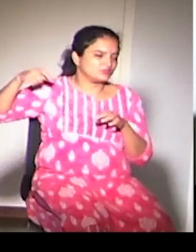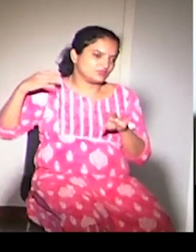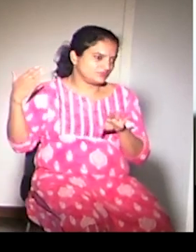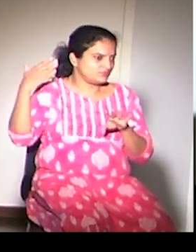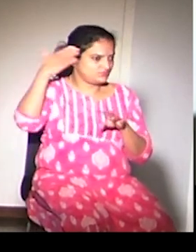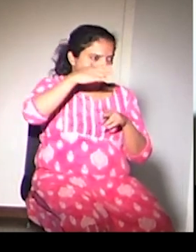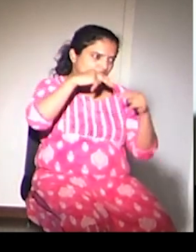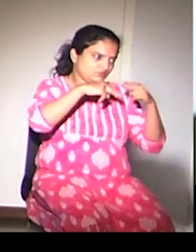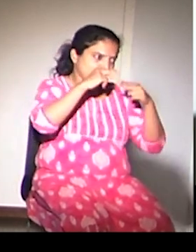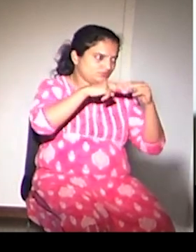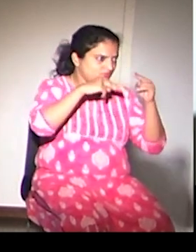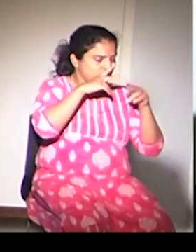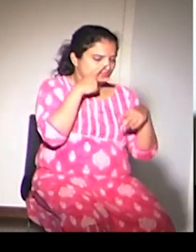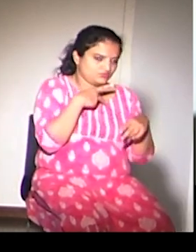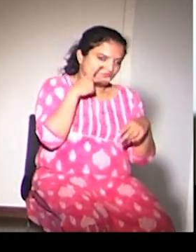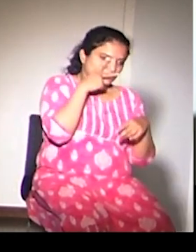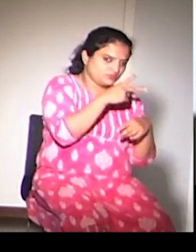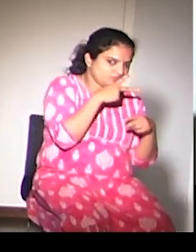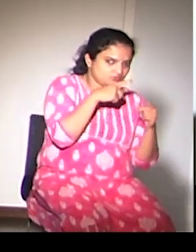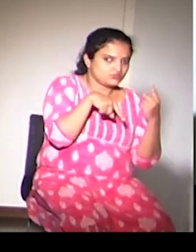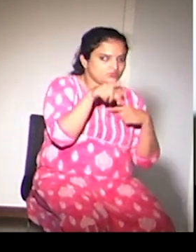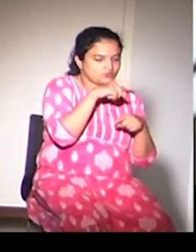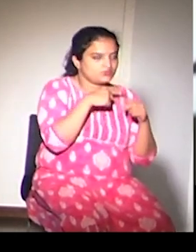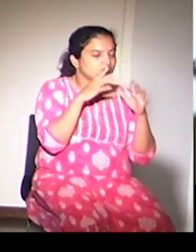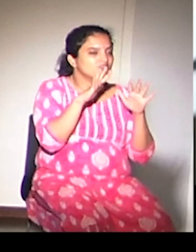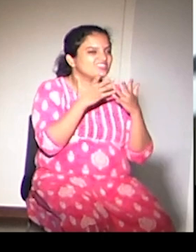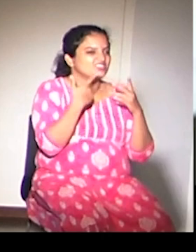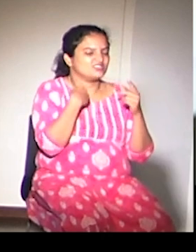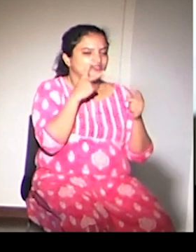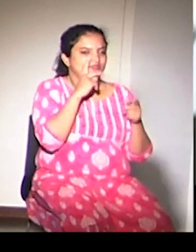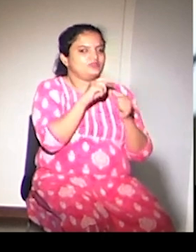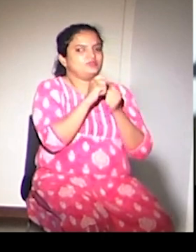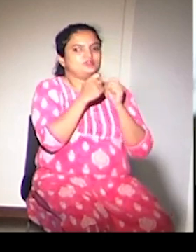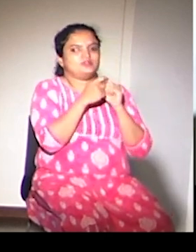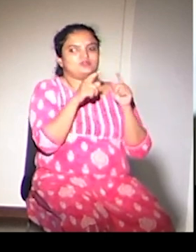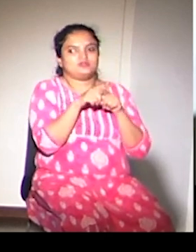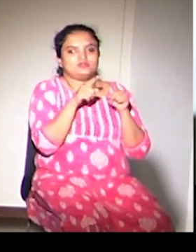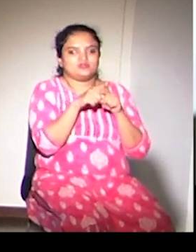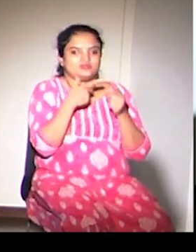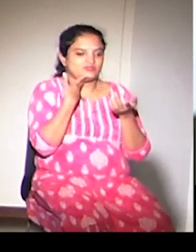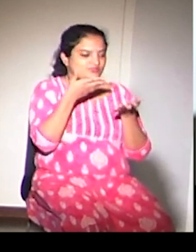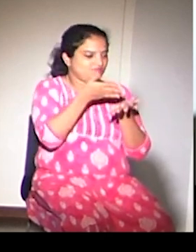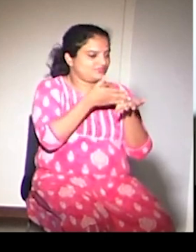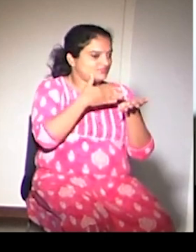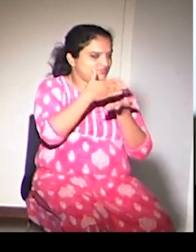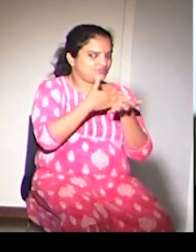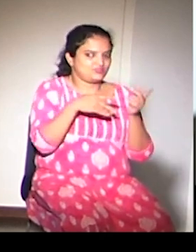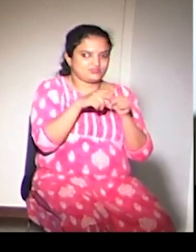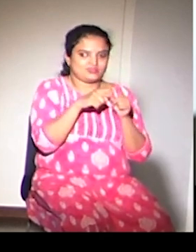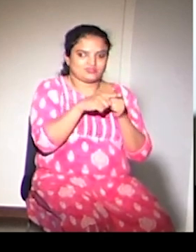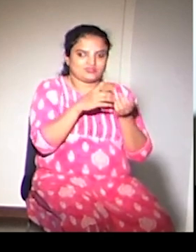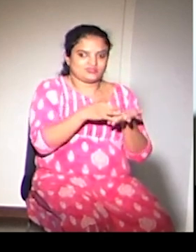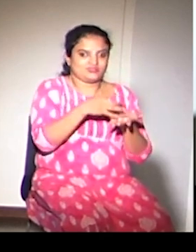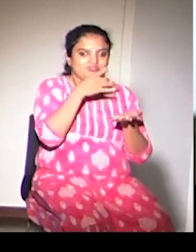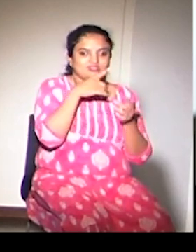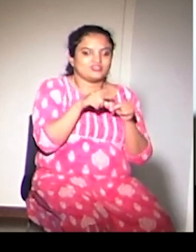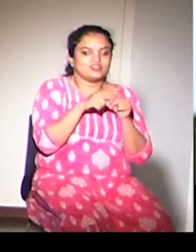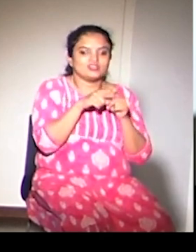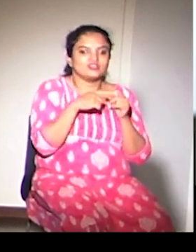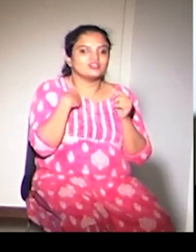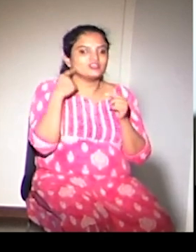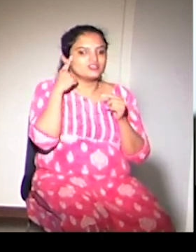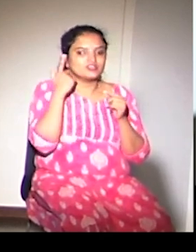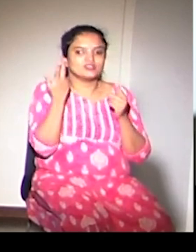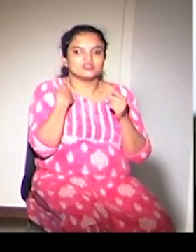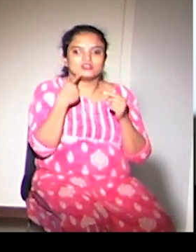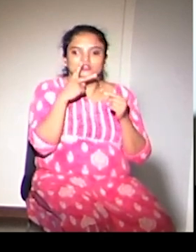want them to look old. They don't want them to look like sort of modern wedding cakes or something. But at the same